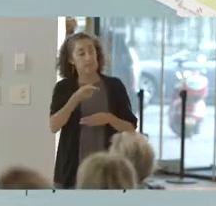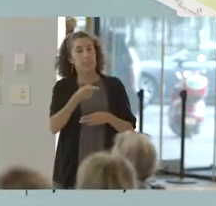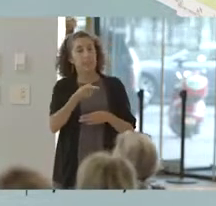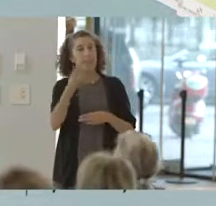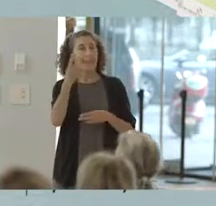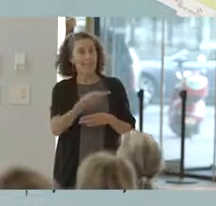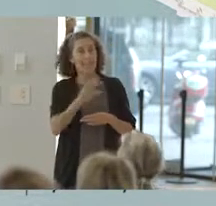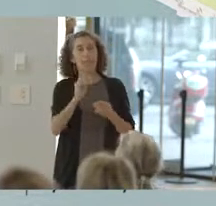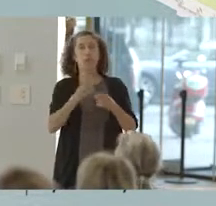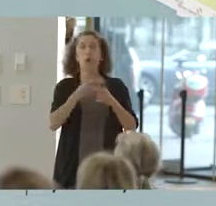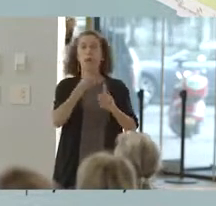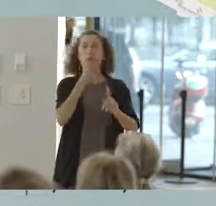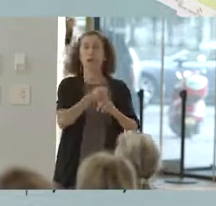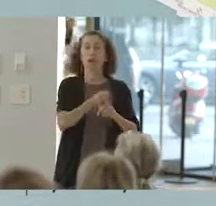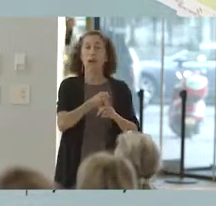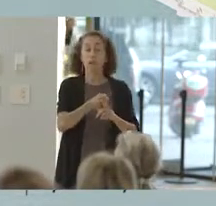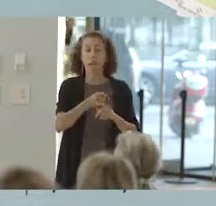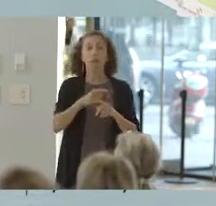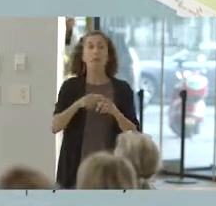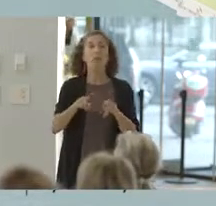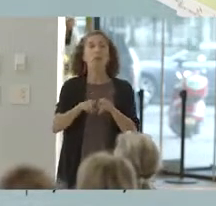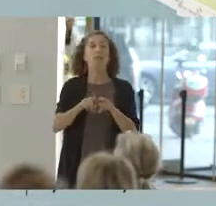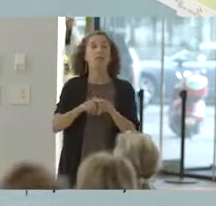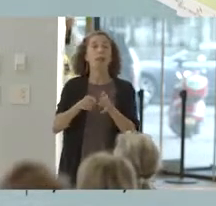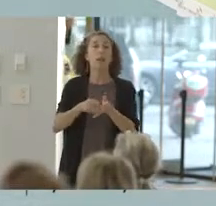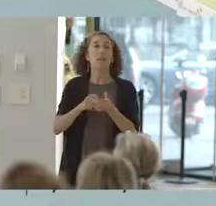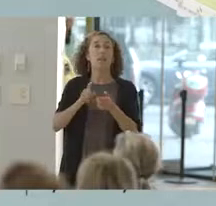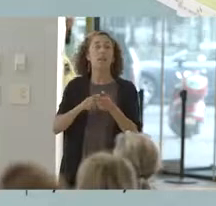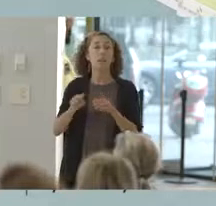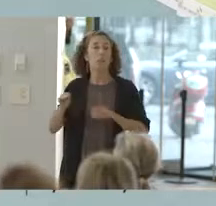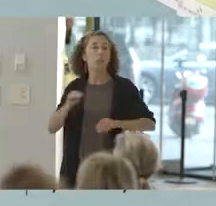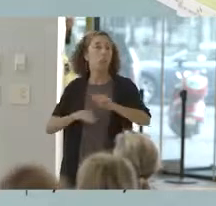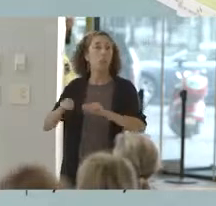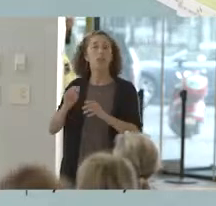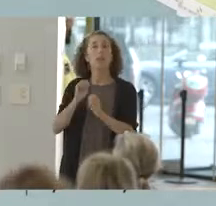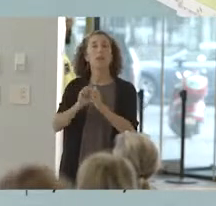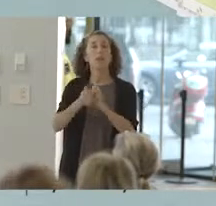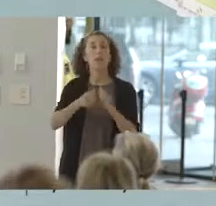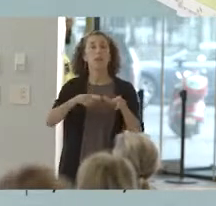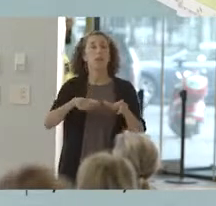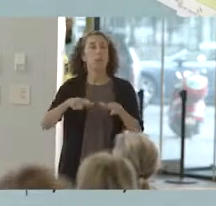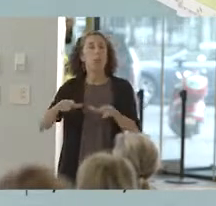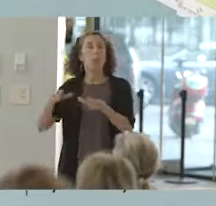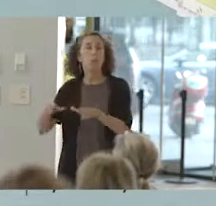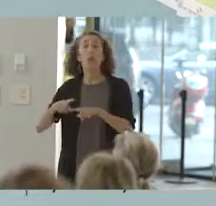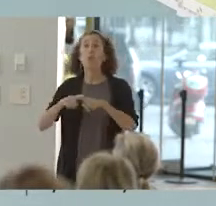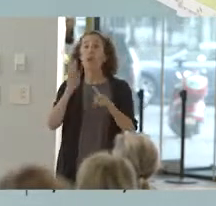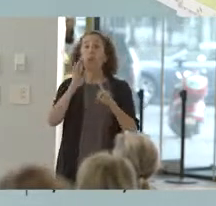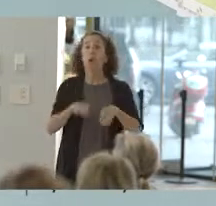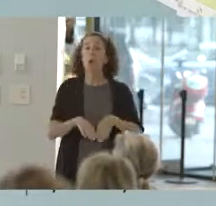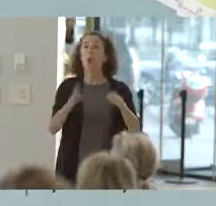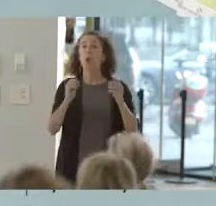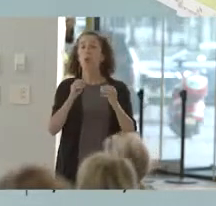also, but it does require a slight reorganization of the sports courts, and it creates a new opportunity to open a path toward the esplanade. I don't